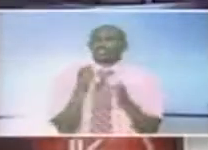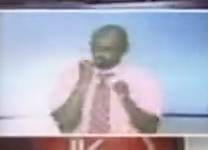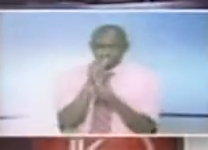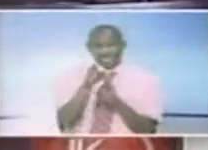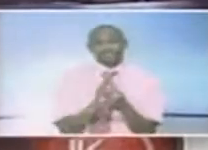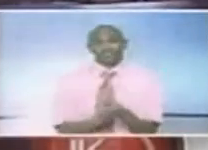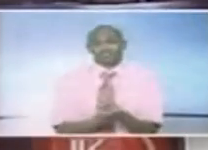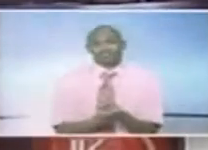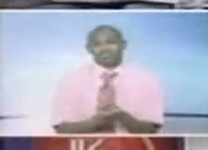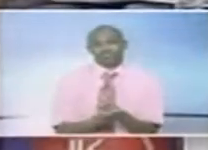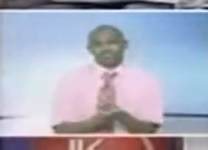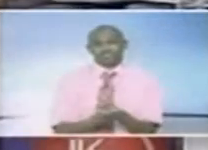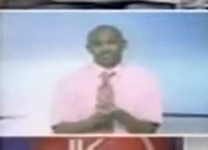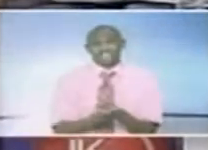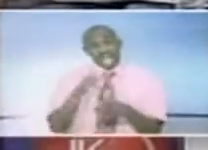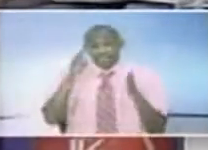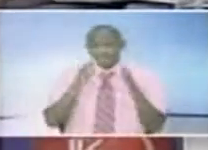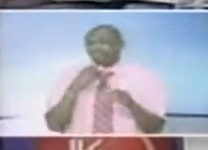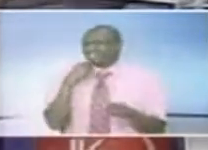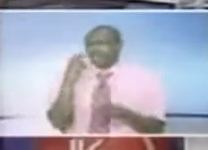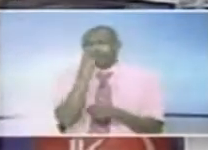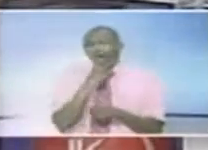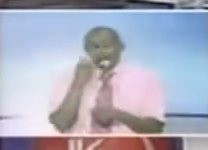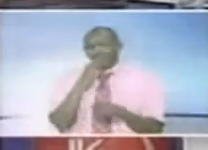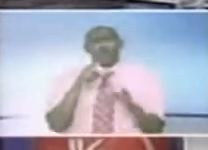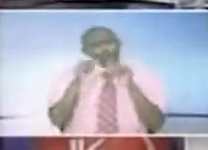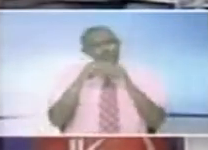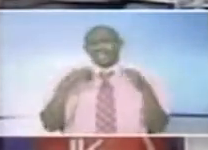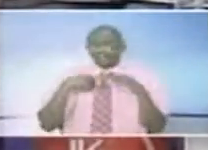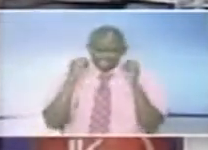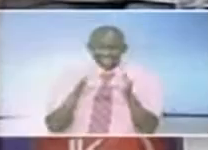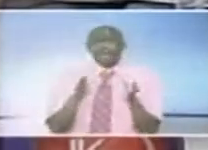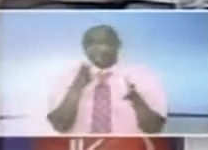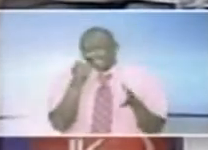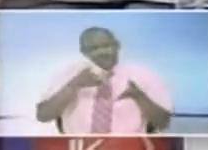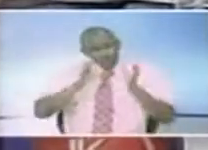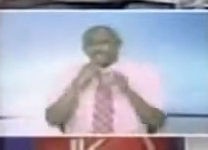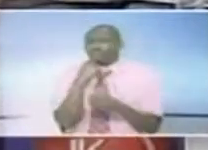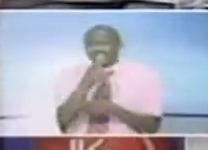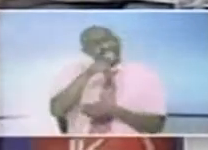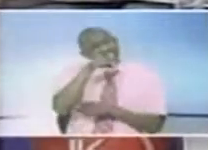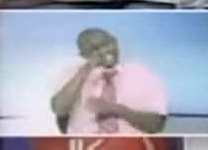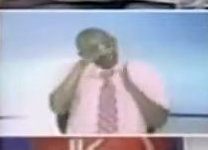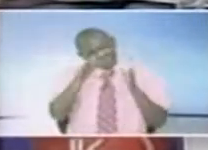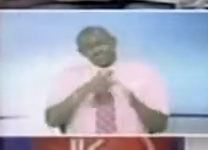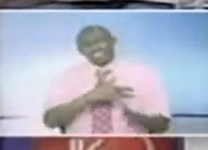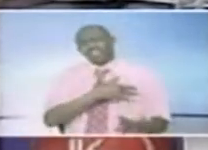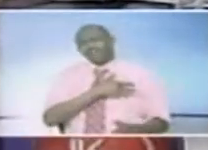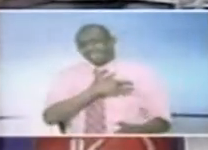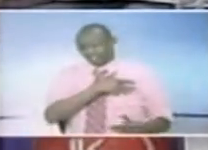just do it. Paul Thua says, I don't know what to say, man. No better way of defining